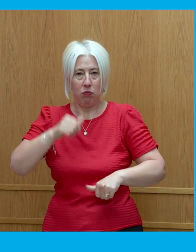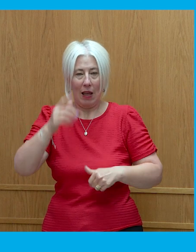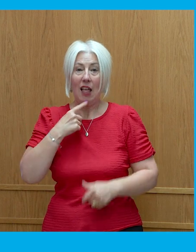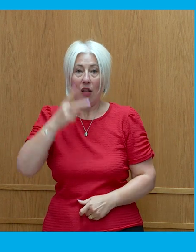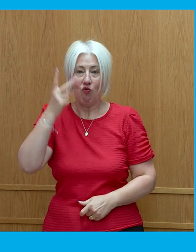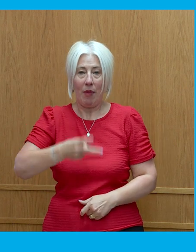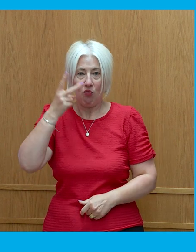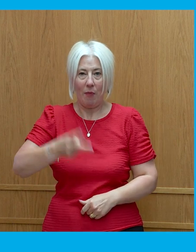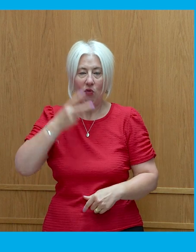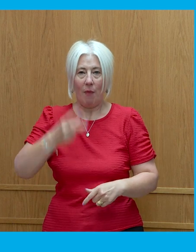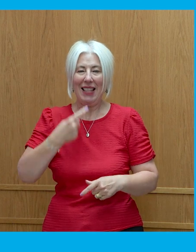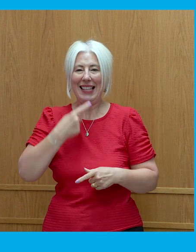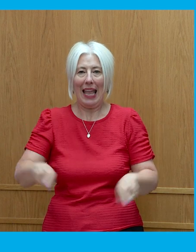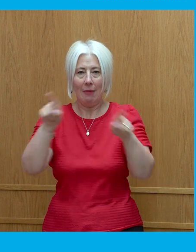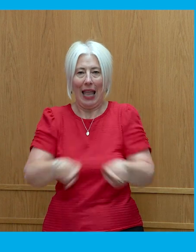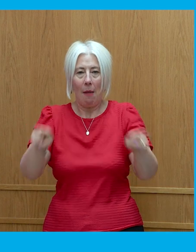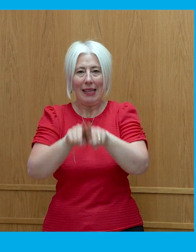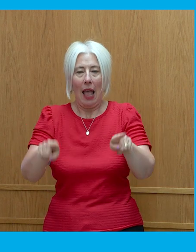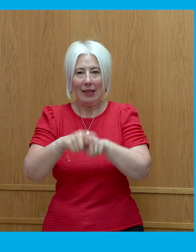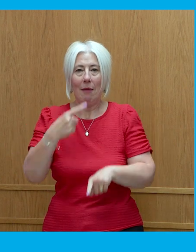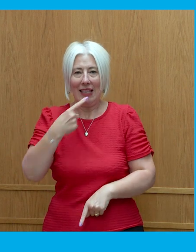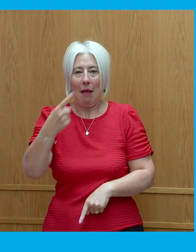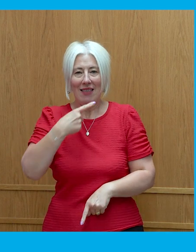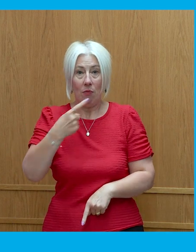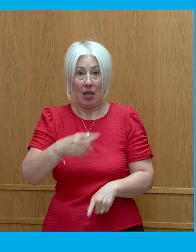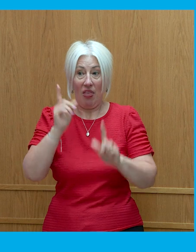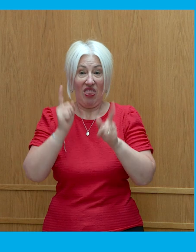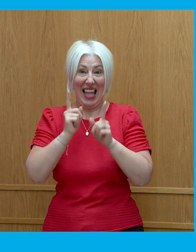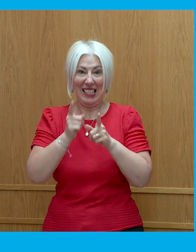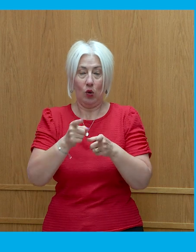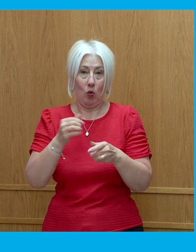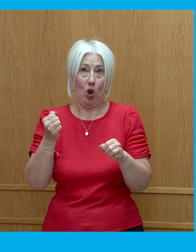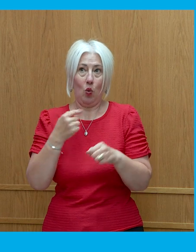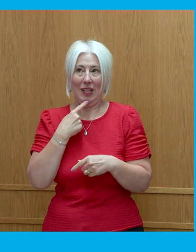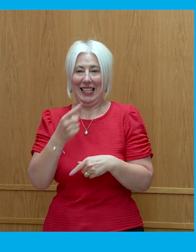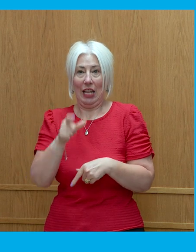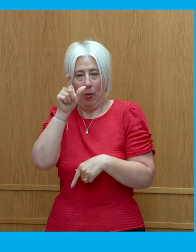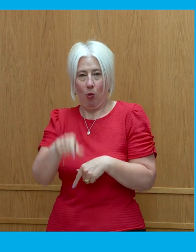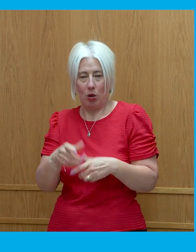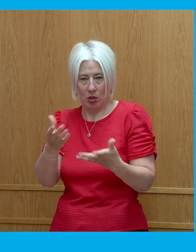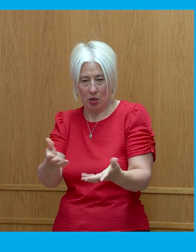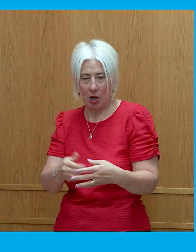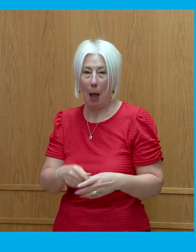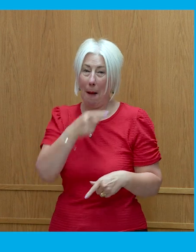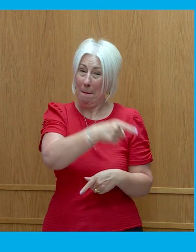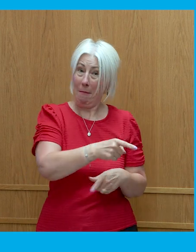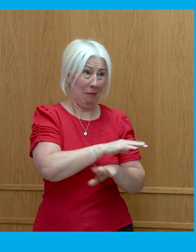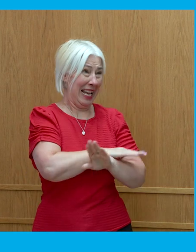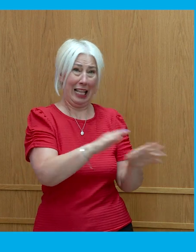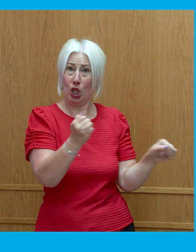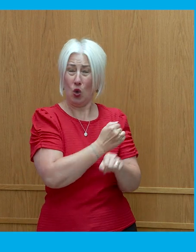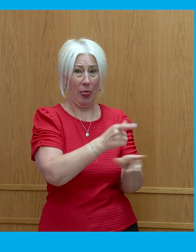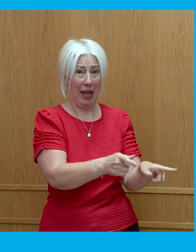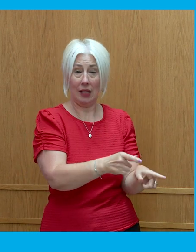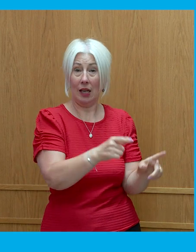over and over these same lines until they're sort of arc-welded onto the body politic. He doesn't operate that way. He